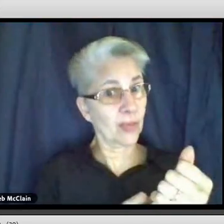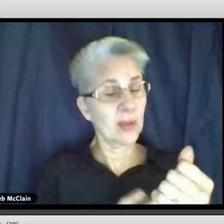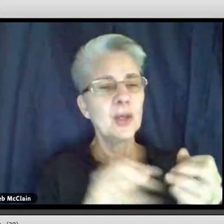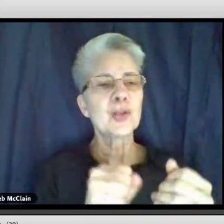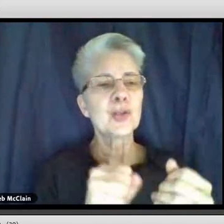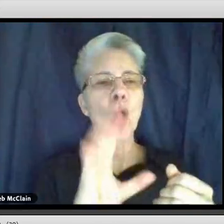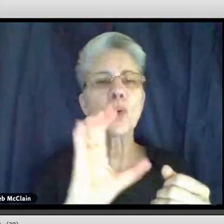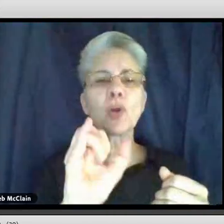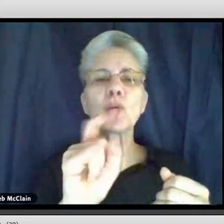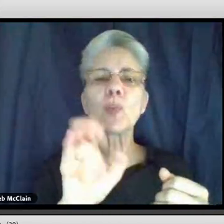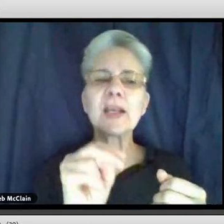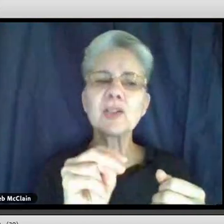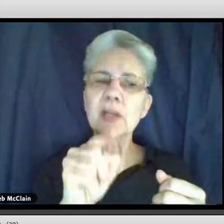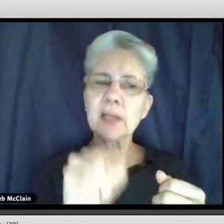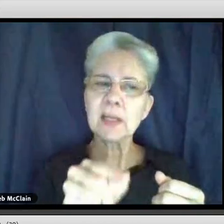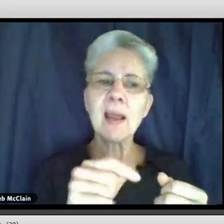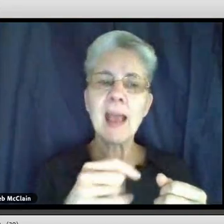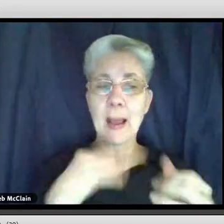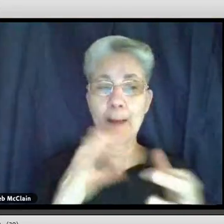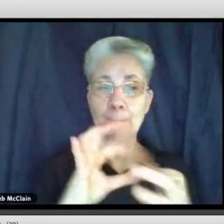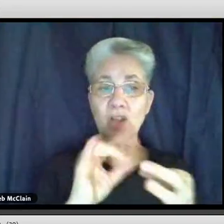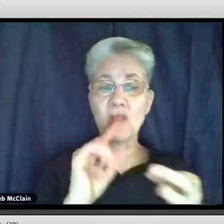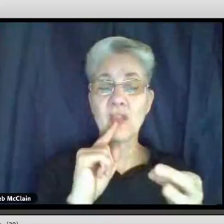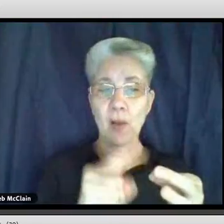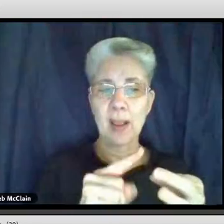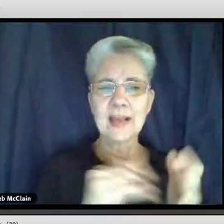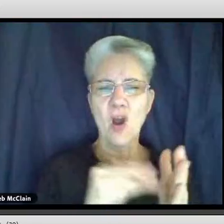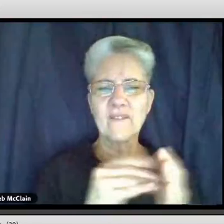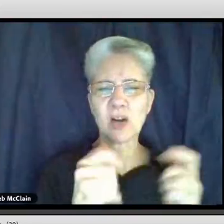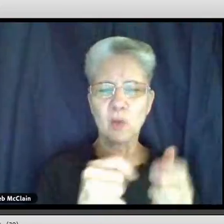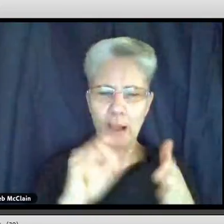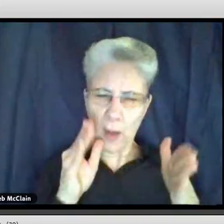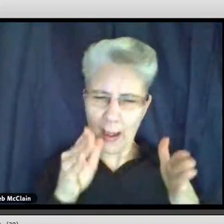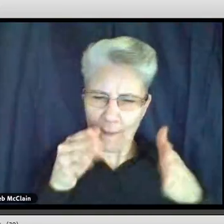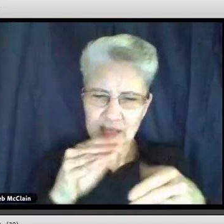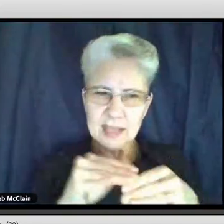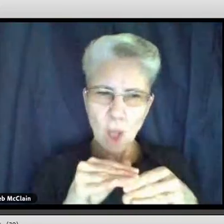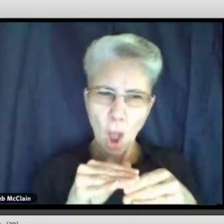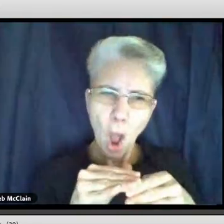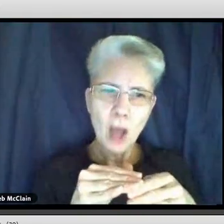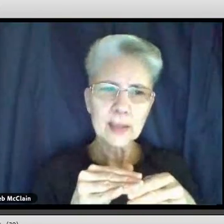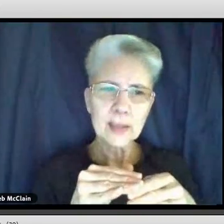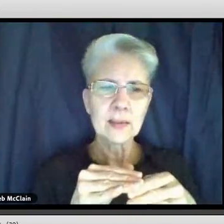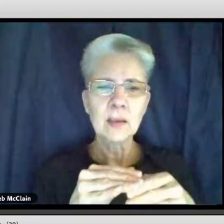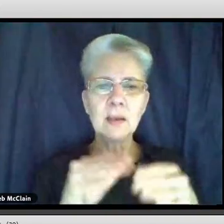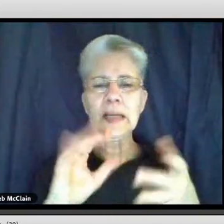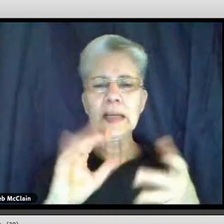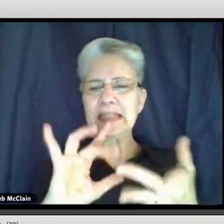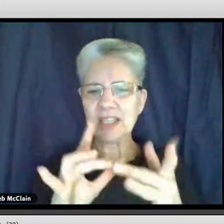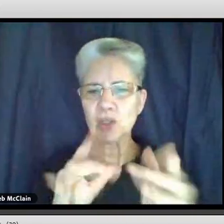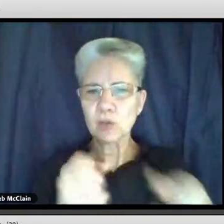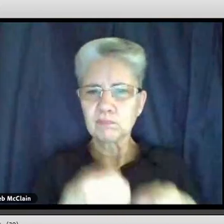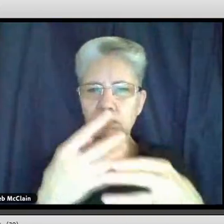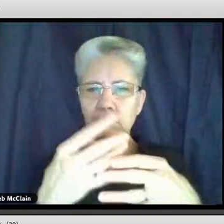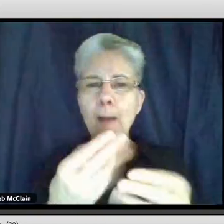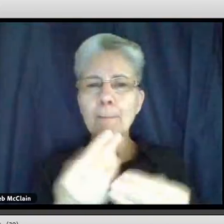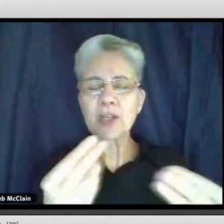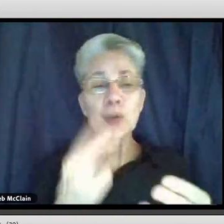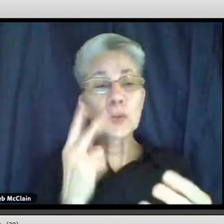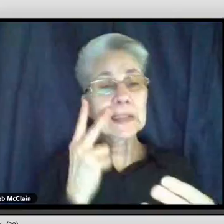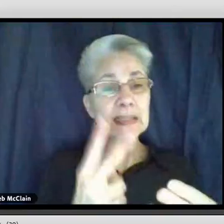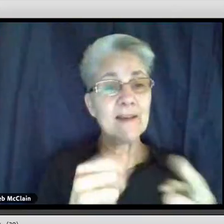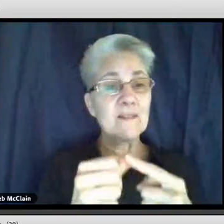digital curation, as I mentioned, there is often a greater emphasis on born digital materials. So you see